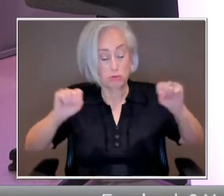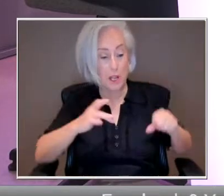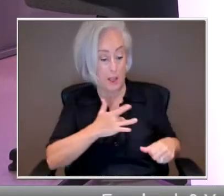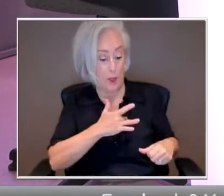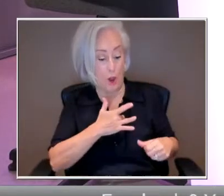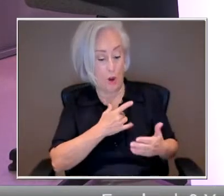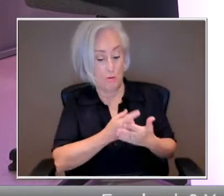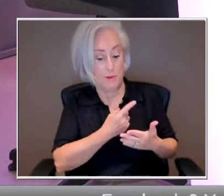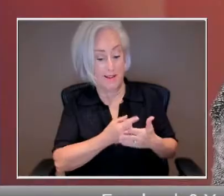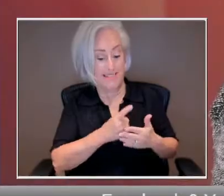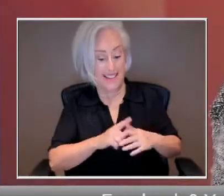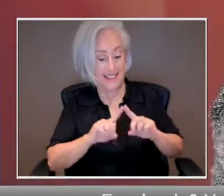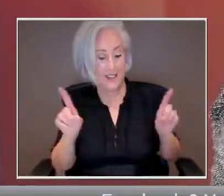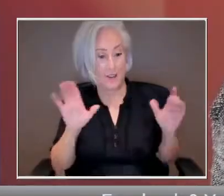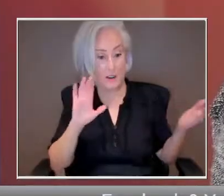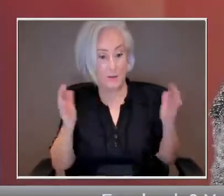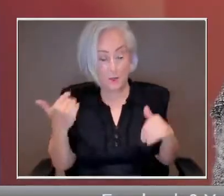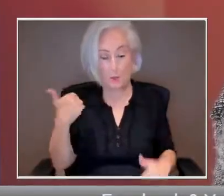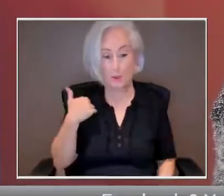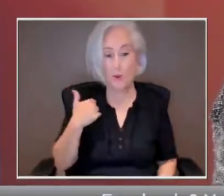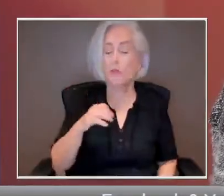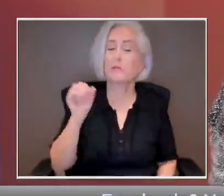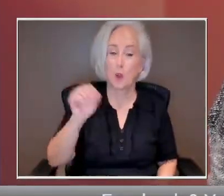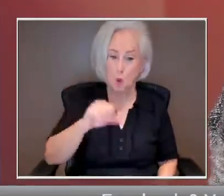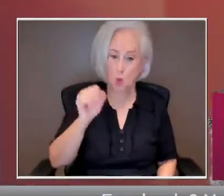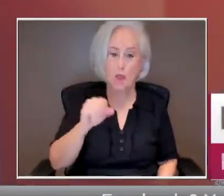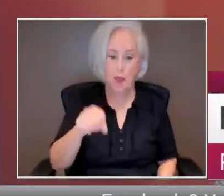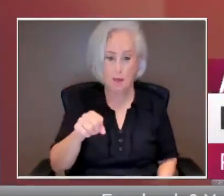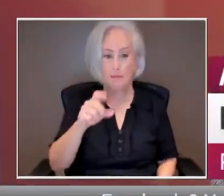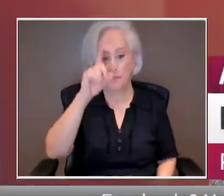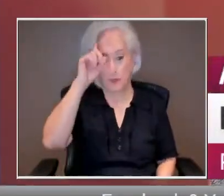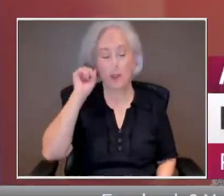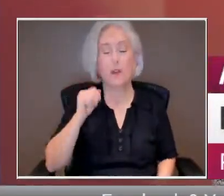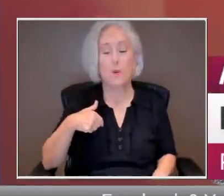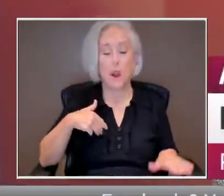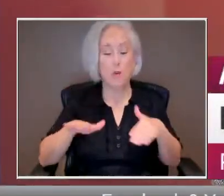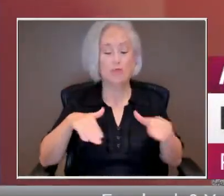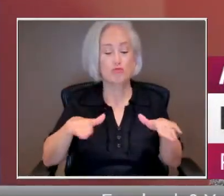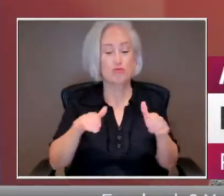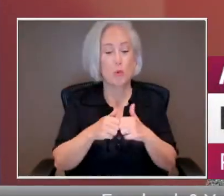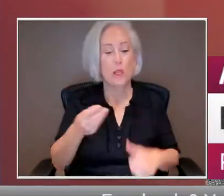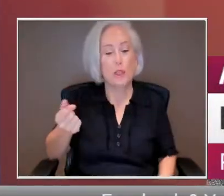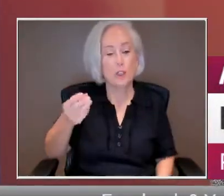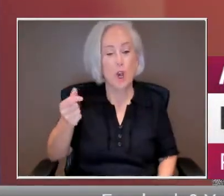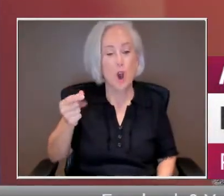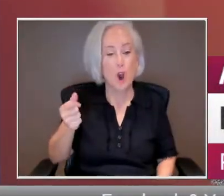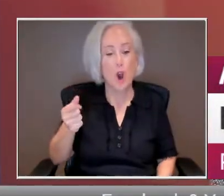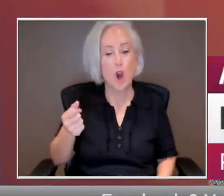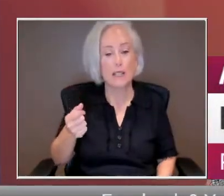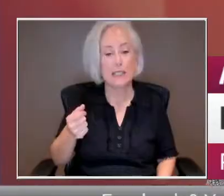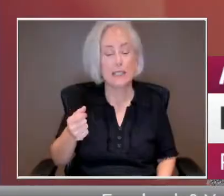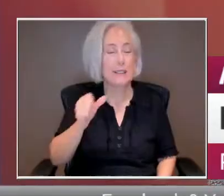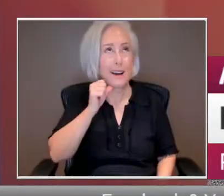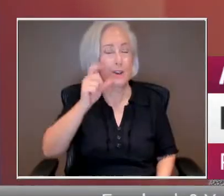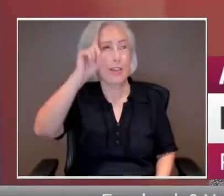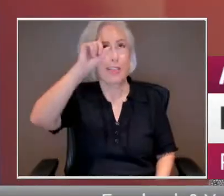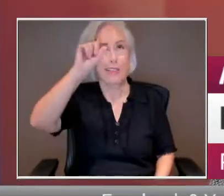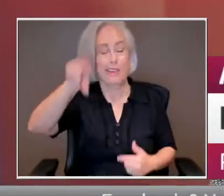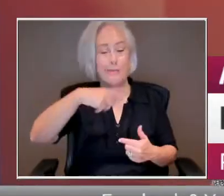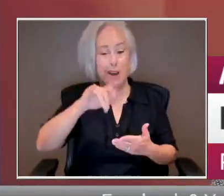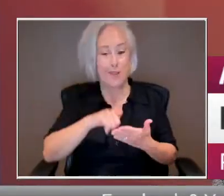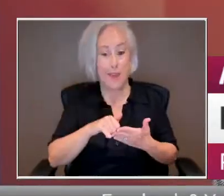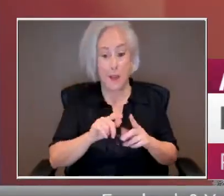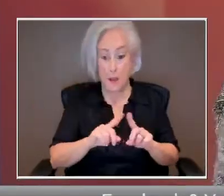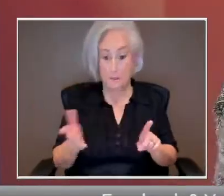episodes? Yeah, because even now, like going, you know, taking my dogs for a walk, it's not even something I think about now. But before, like, I